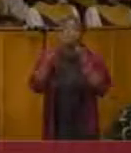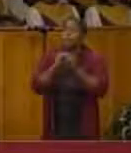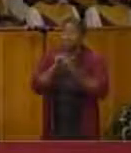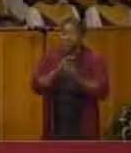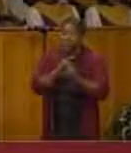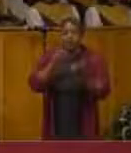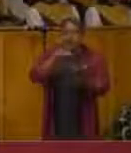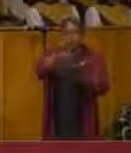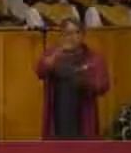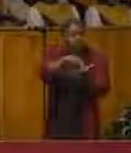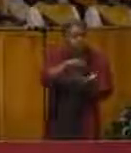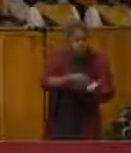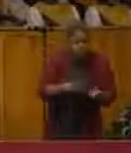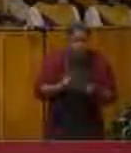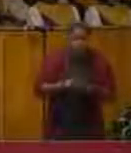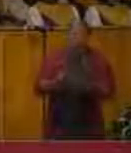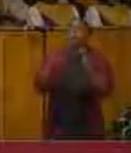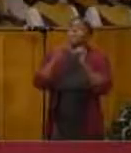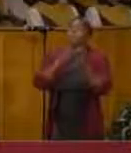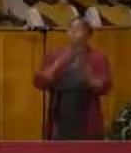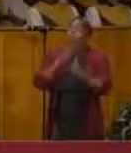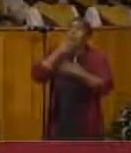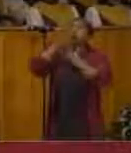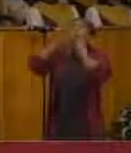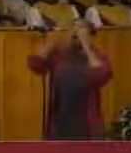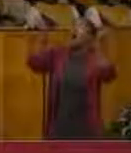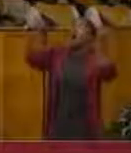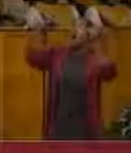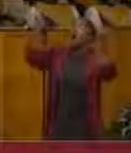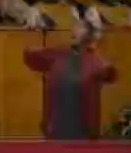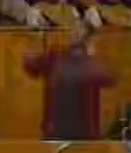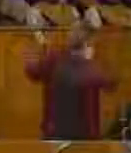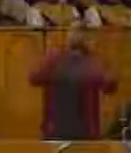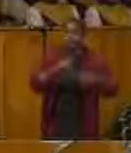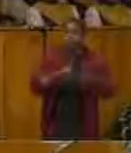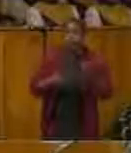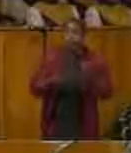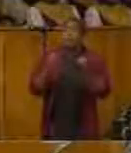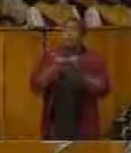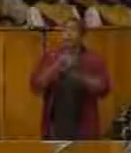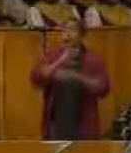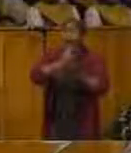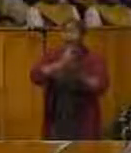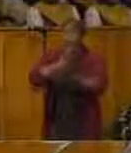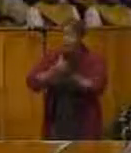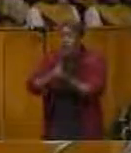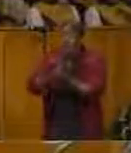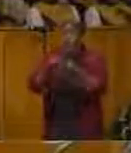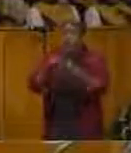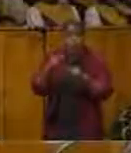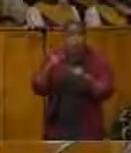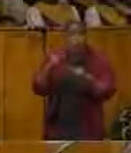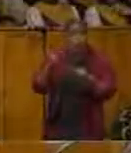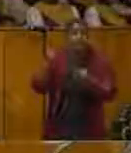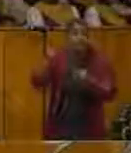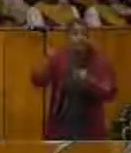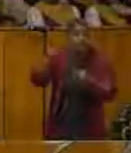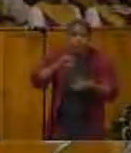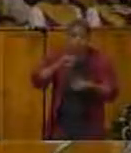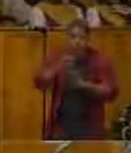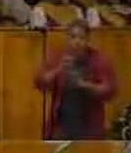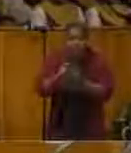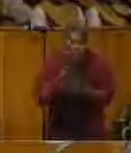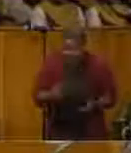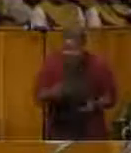Sunday shout, more than your holler of hallelujah, more than your amen in the sermon, which you don't give, the